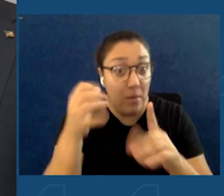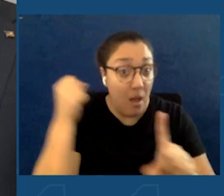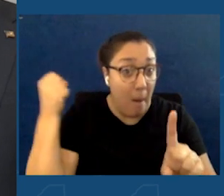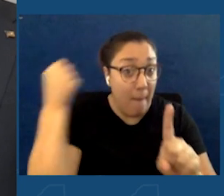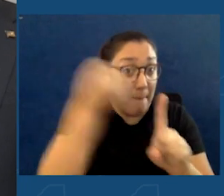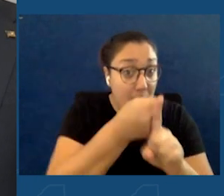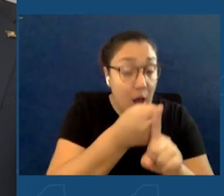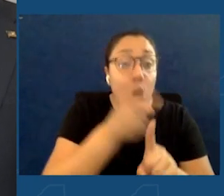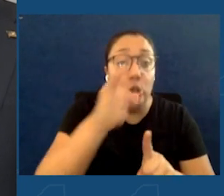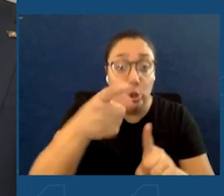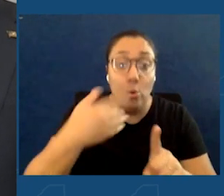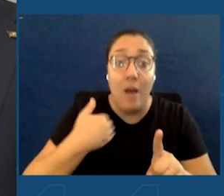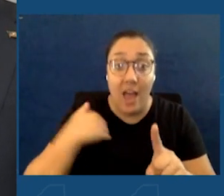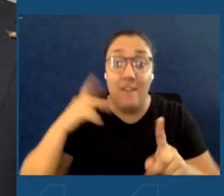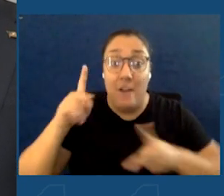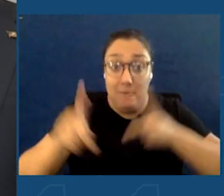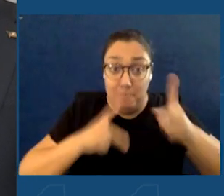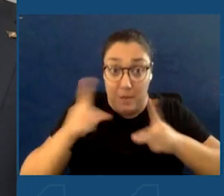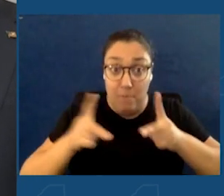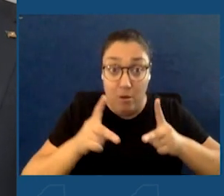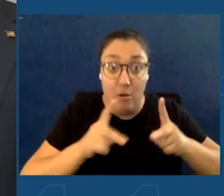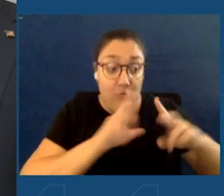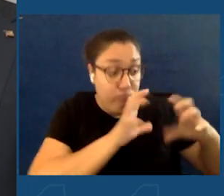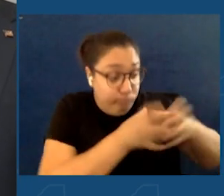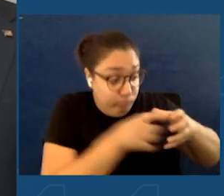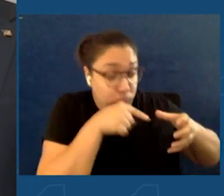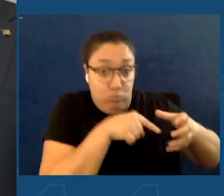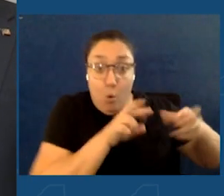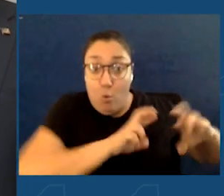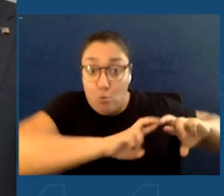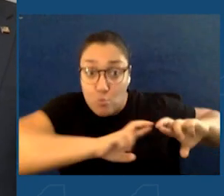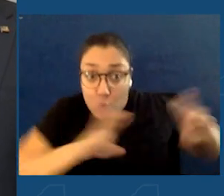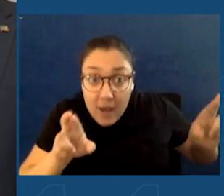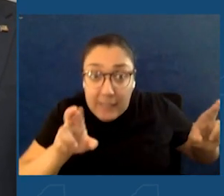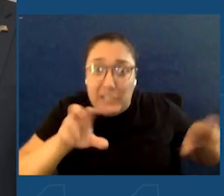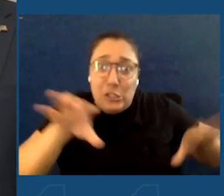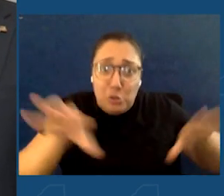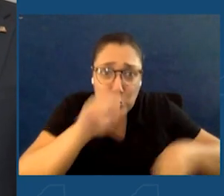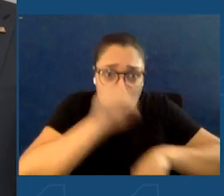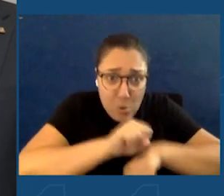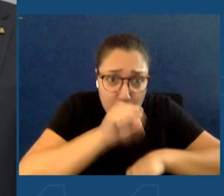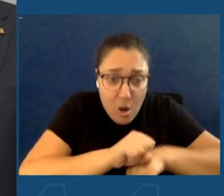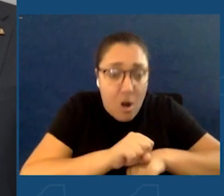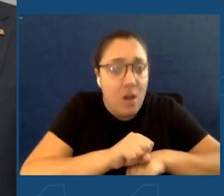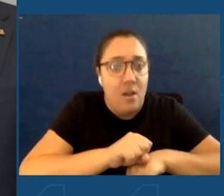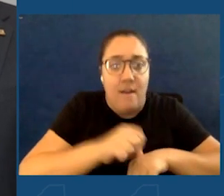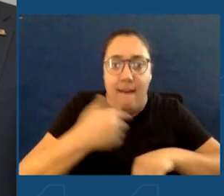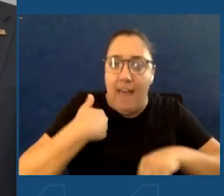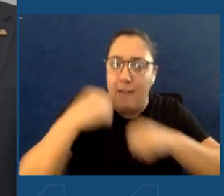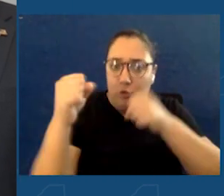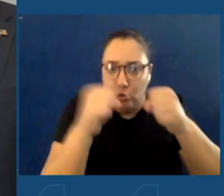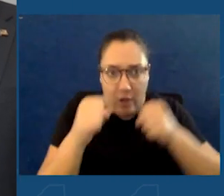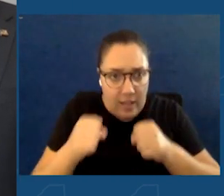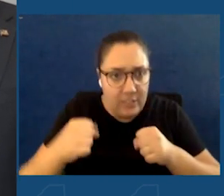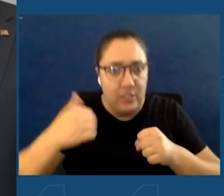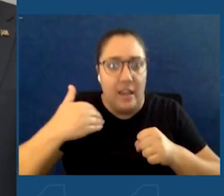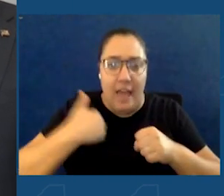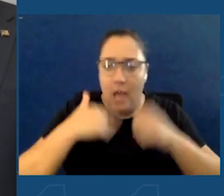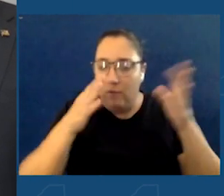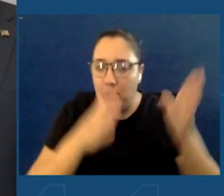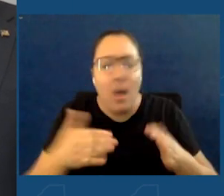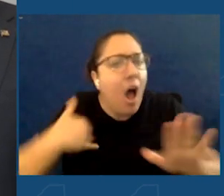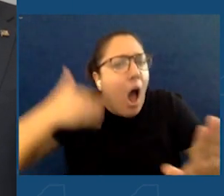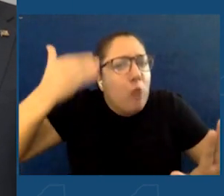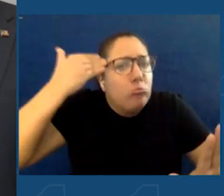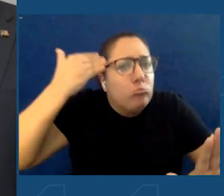power to get the job done, to bring the resources, to have a strategy, a game plan. I understand that Mother Nature can just turn on a